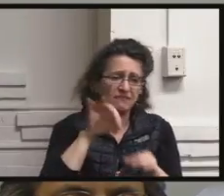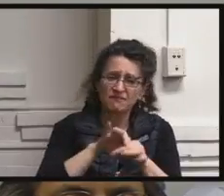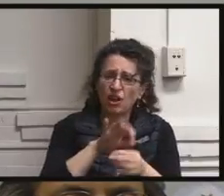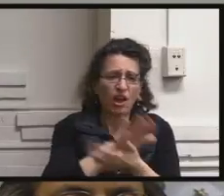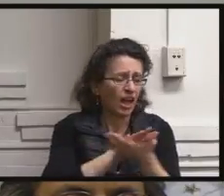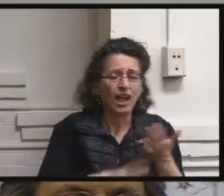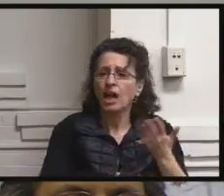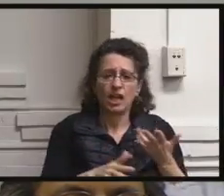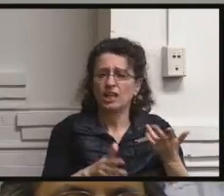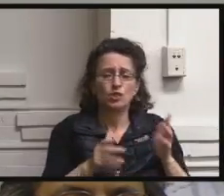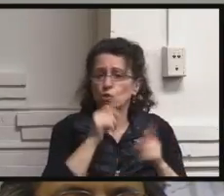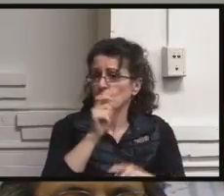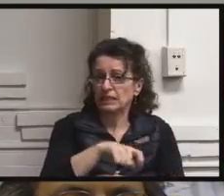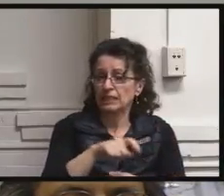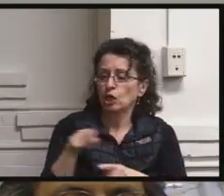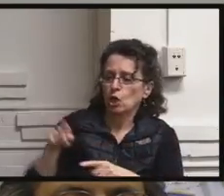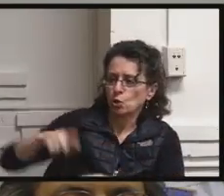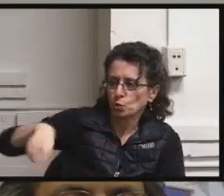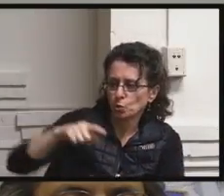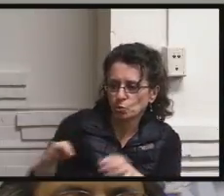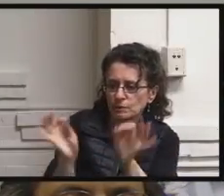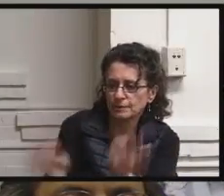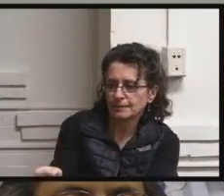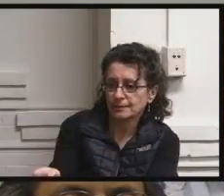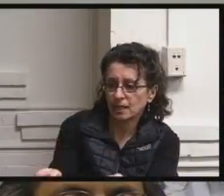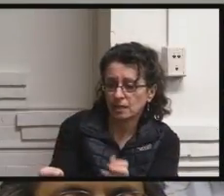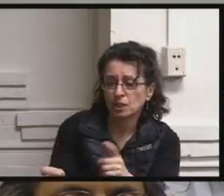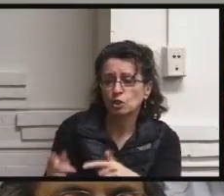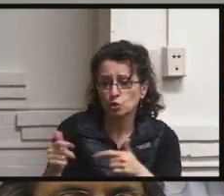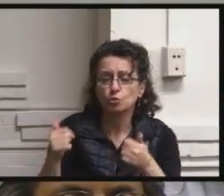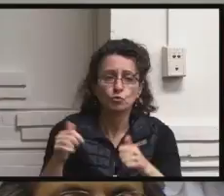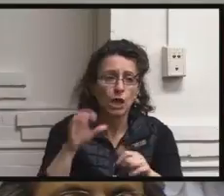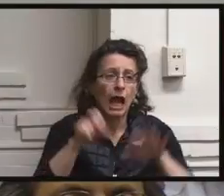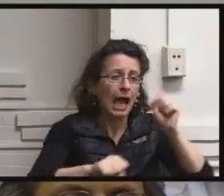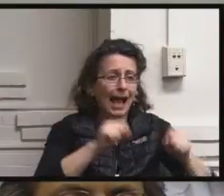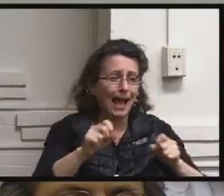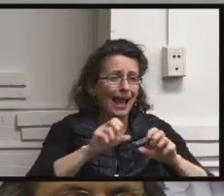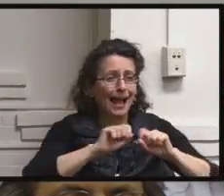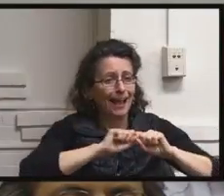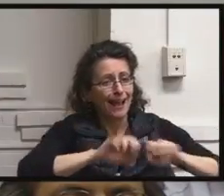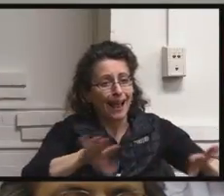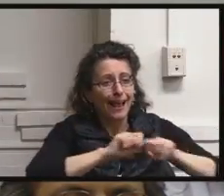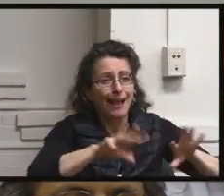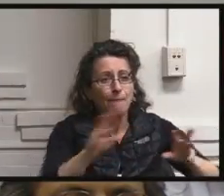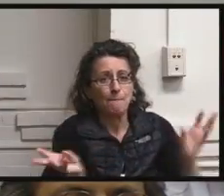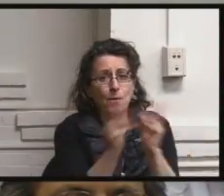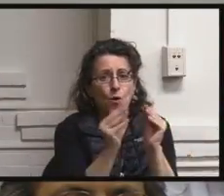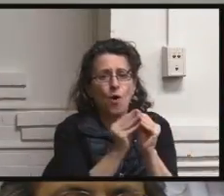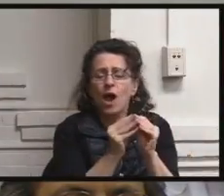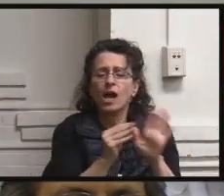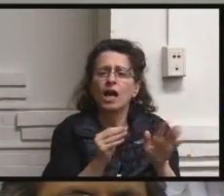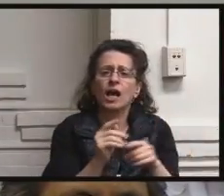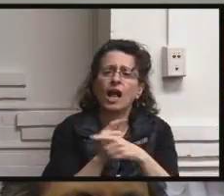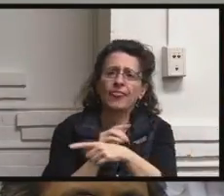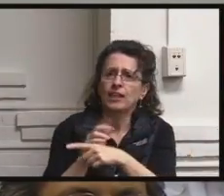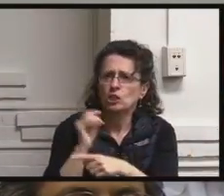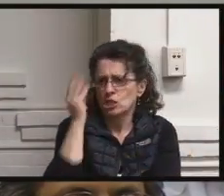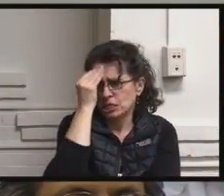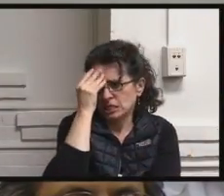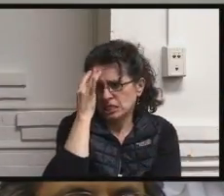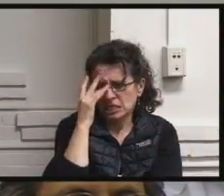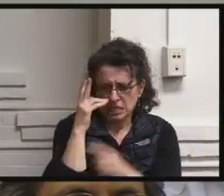think by trying to reach out even more and more and more, I think causes you greater consternation